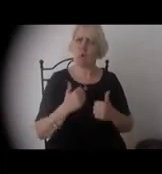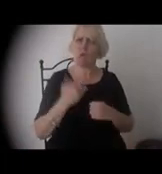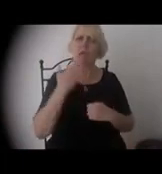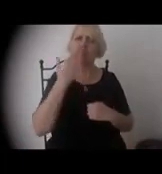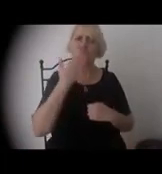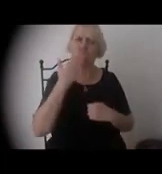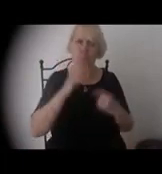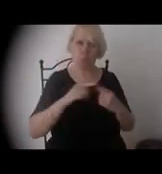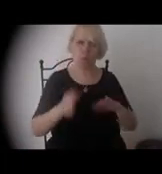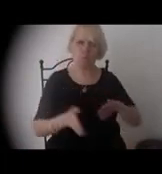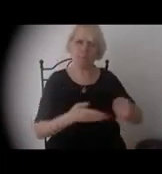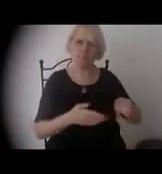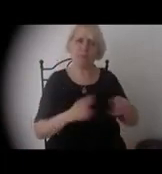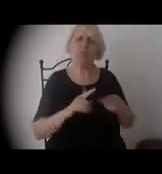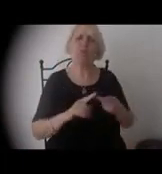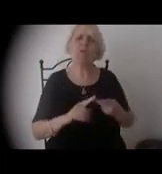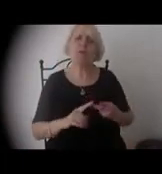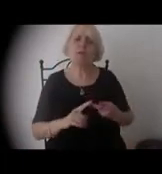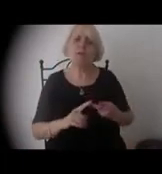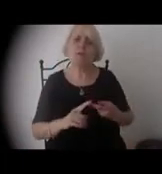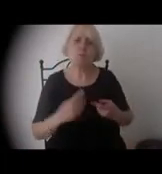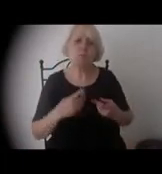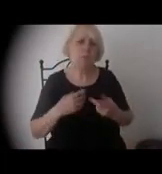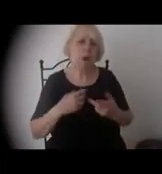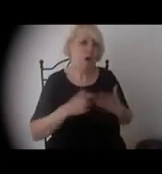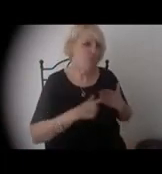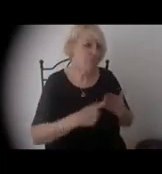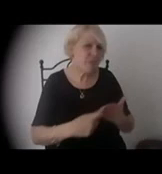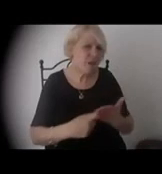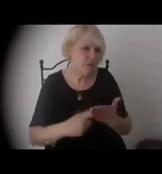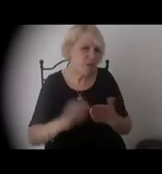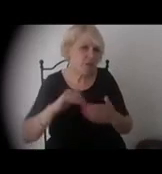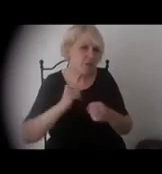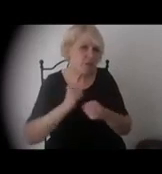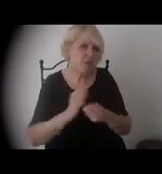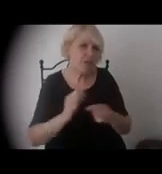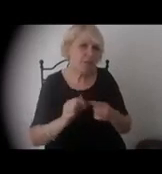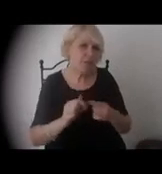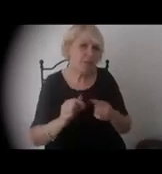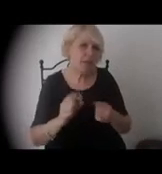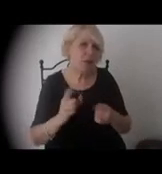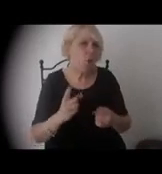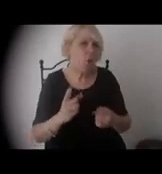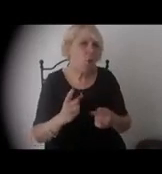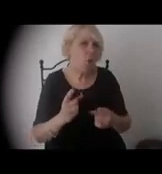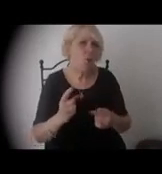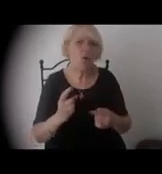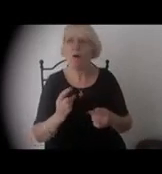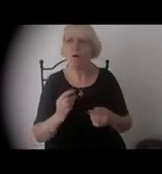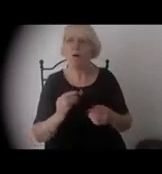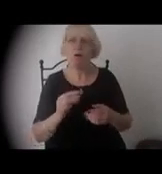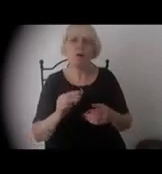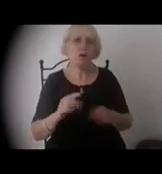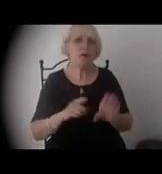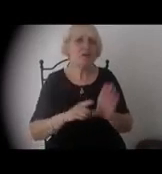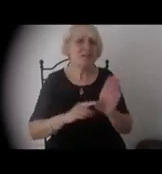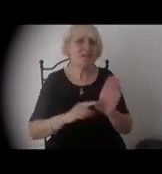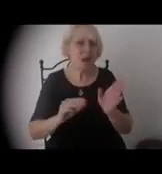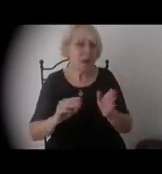one, I'm assuming it's by referral from professionals, or can parents or young people